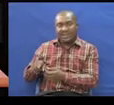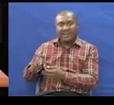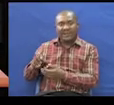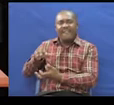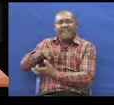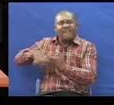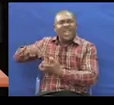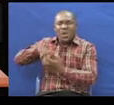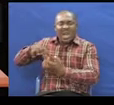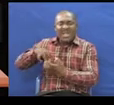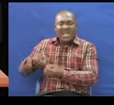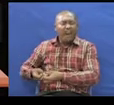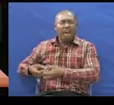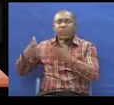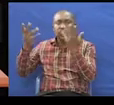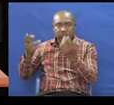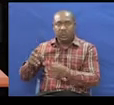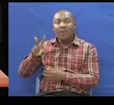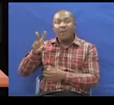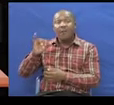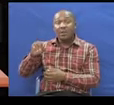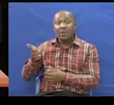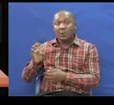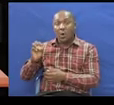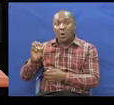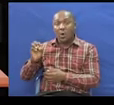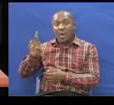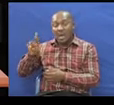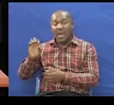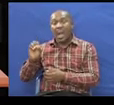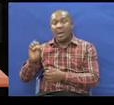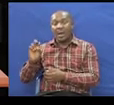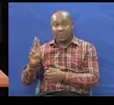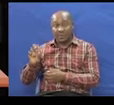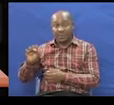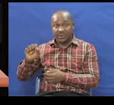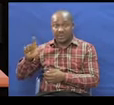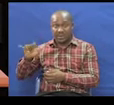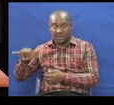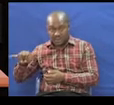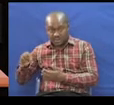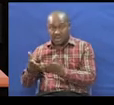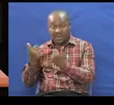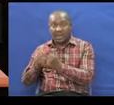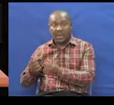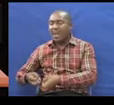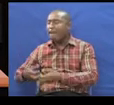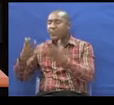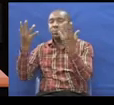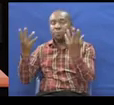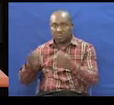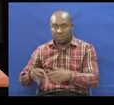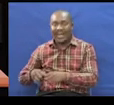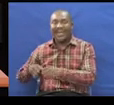and if the reaction is very vigorous, that means it may cause even fire accident in the laboratory. So the recommended